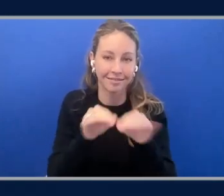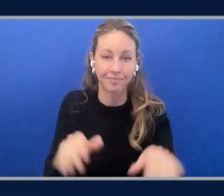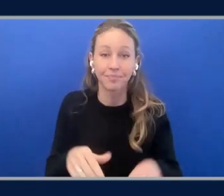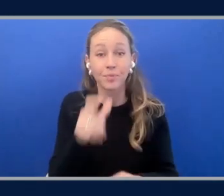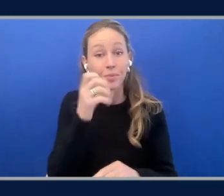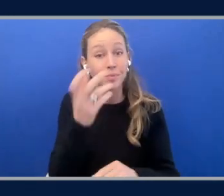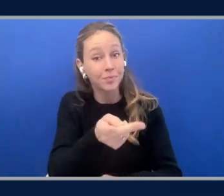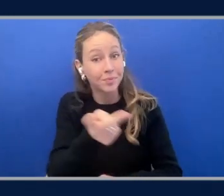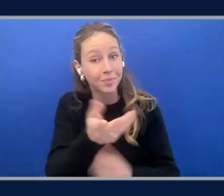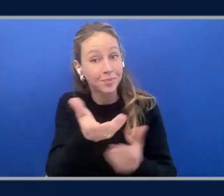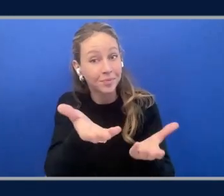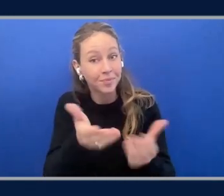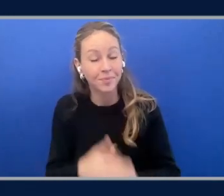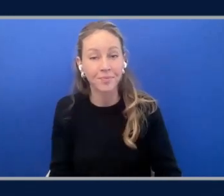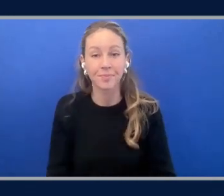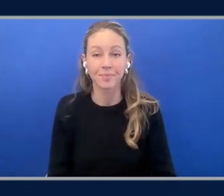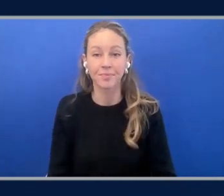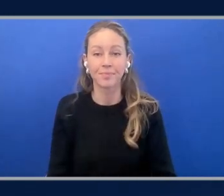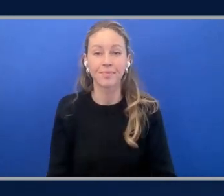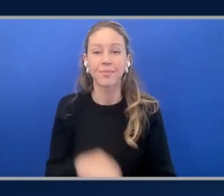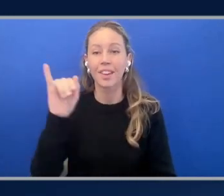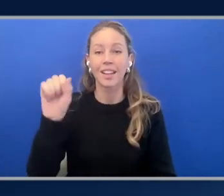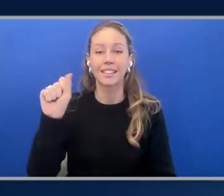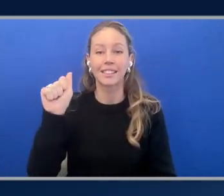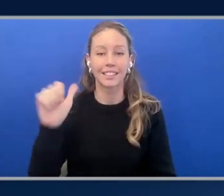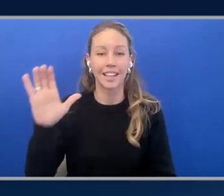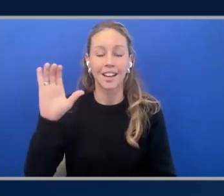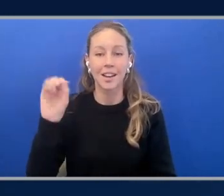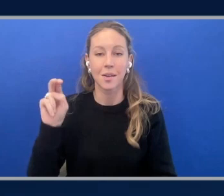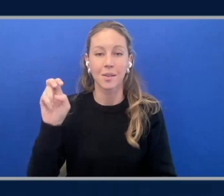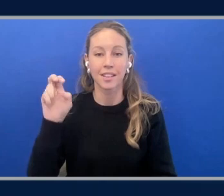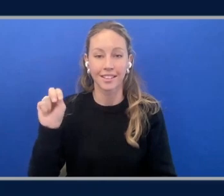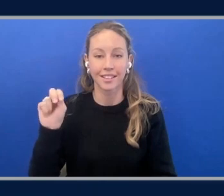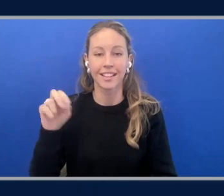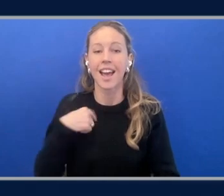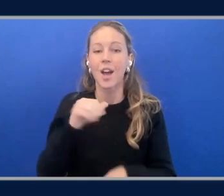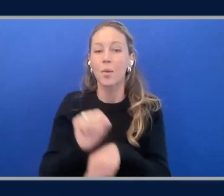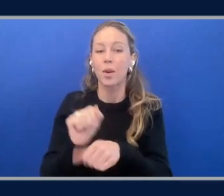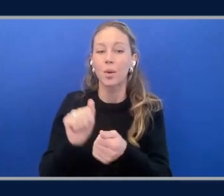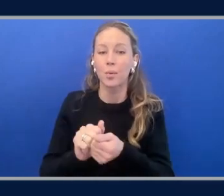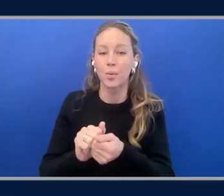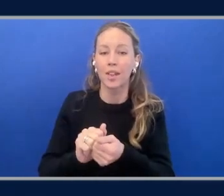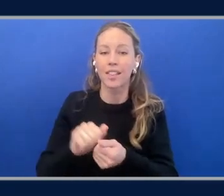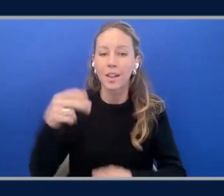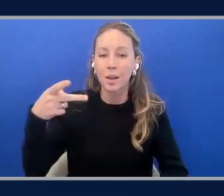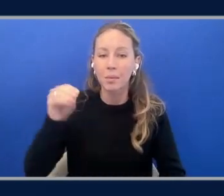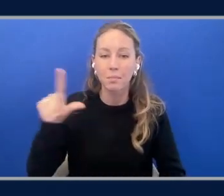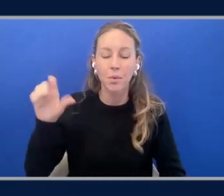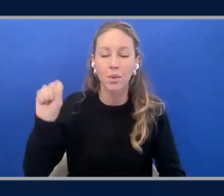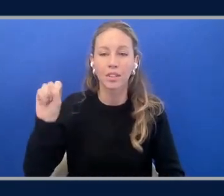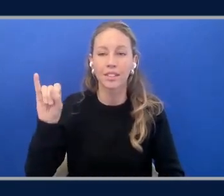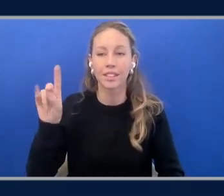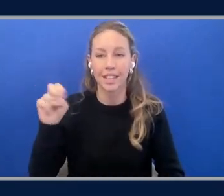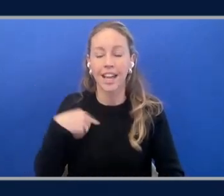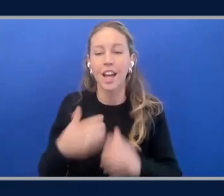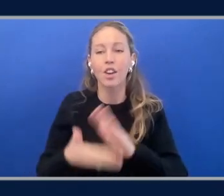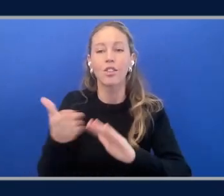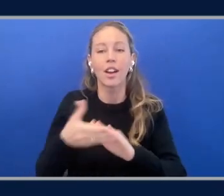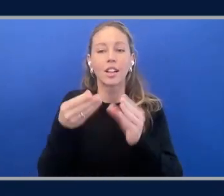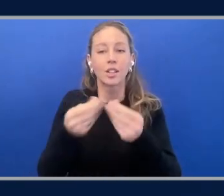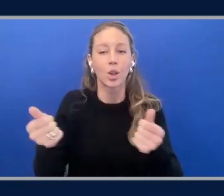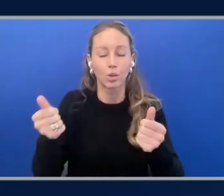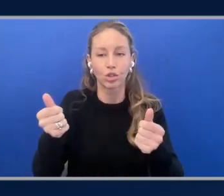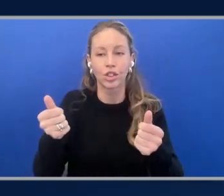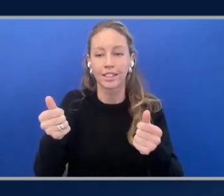here? So Isaac Cohen, I work for Poolside. So excited to be here. I run Solutions Engineering Americas.